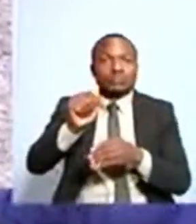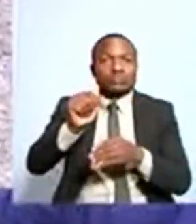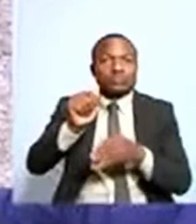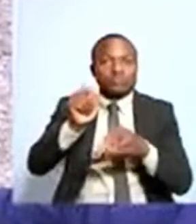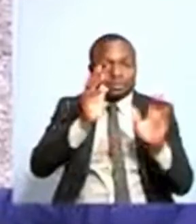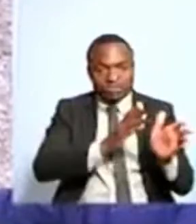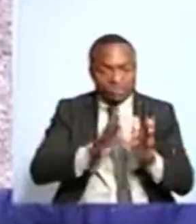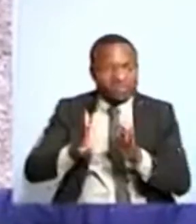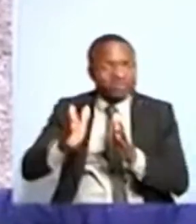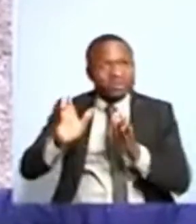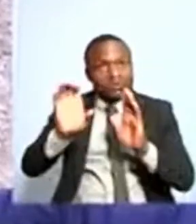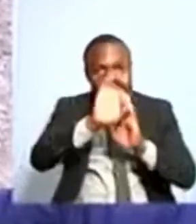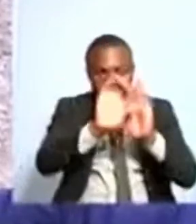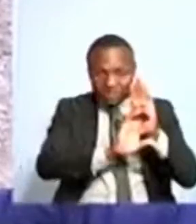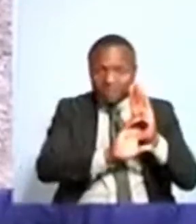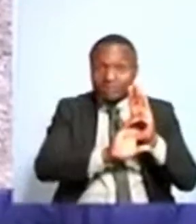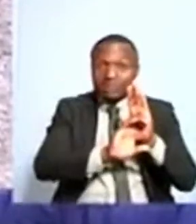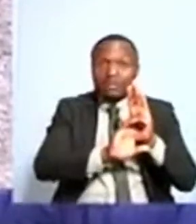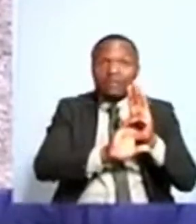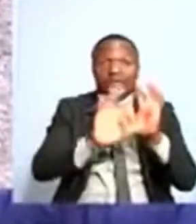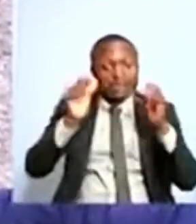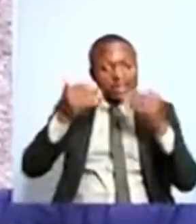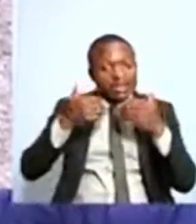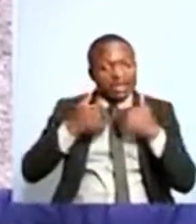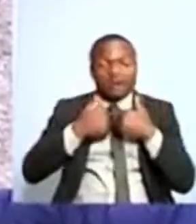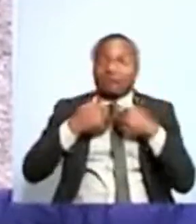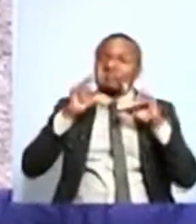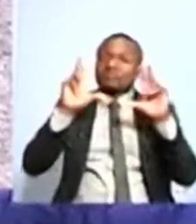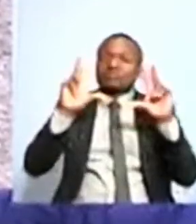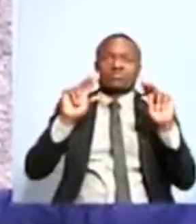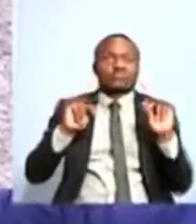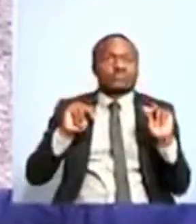Constitution. It has got no